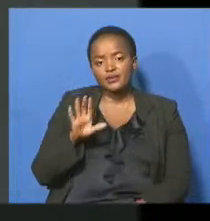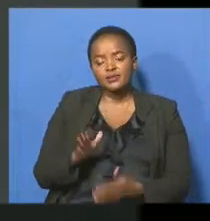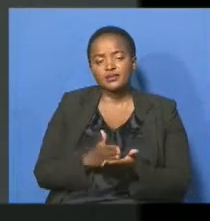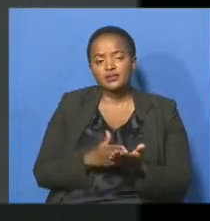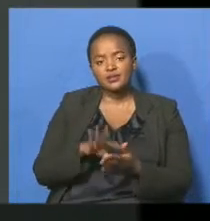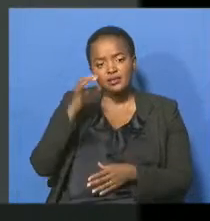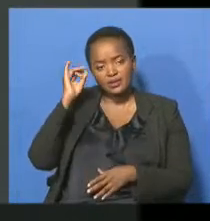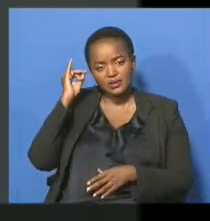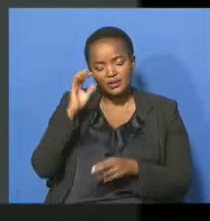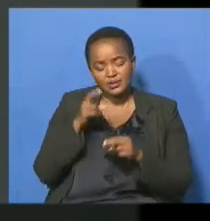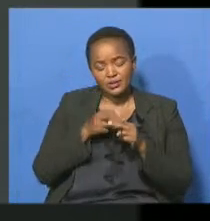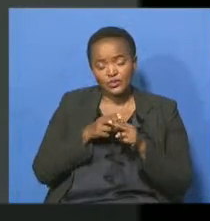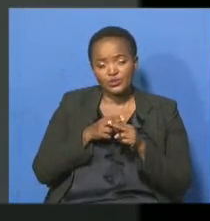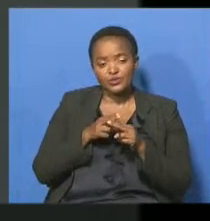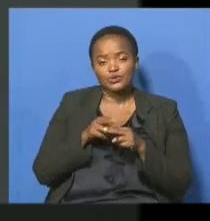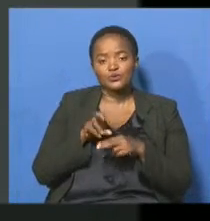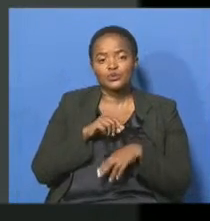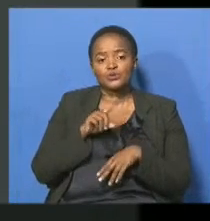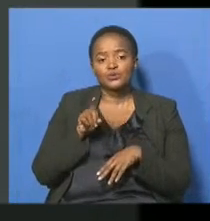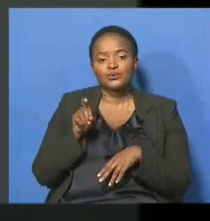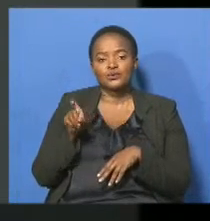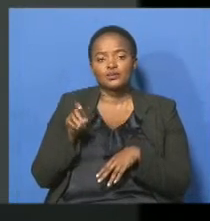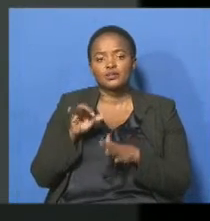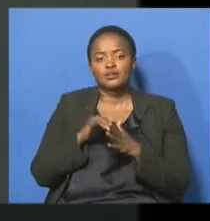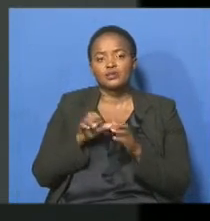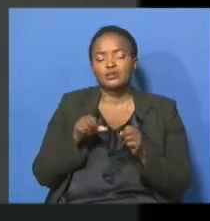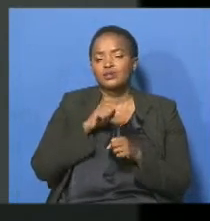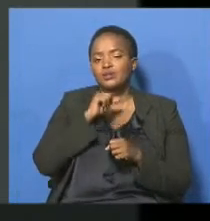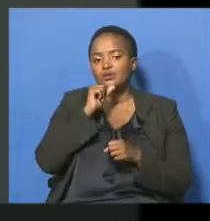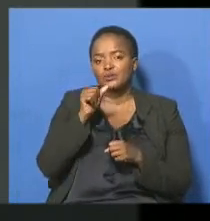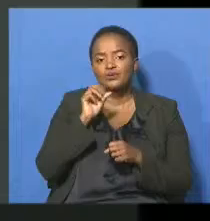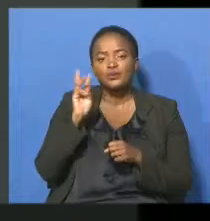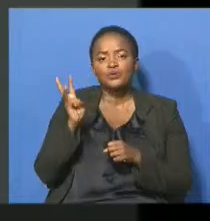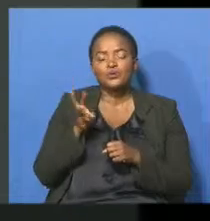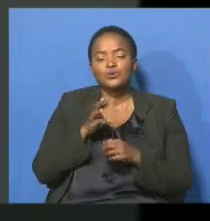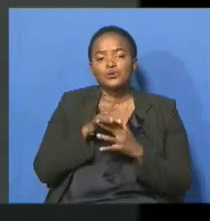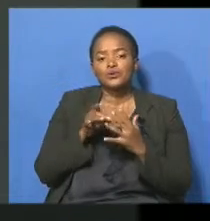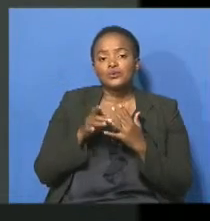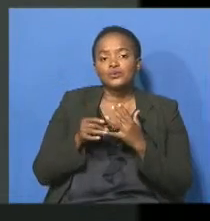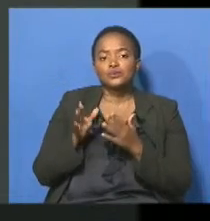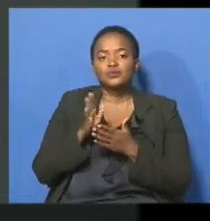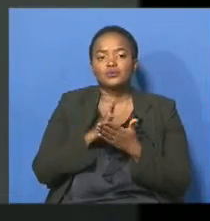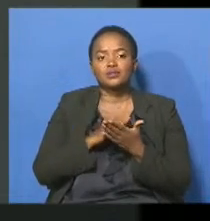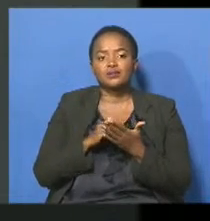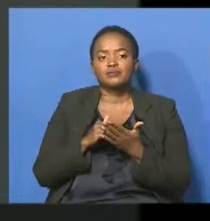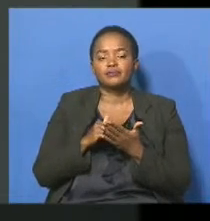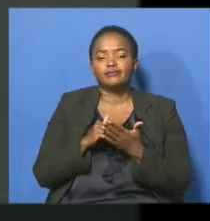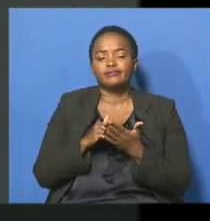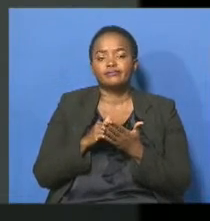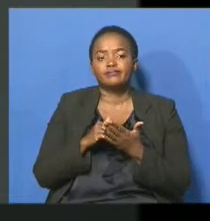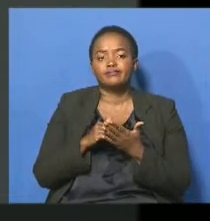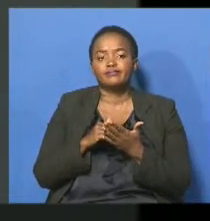ka boripana ba re na ke la tsholetsa lo ke to go supa mambe ke togela ma.